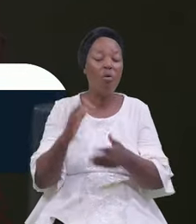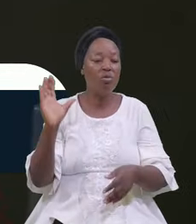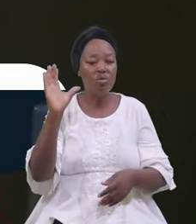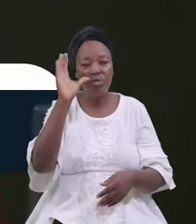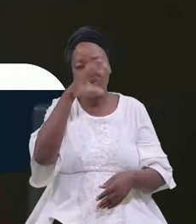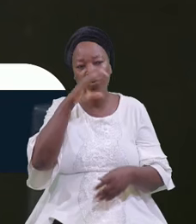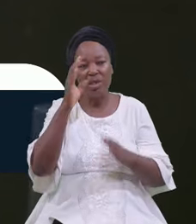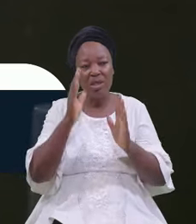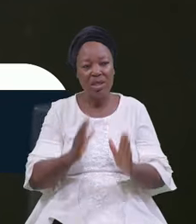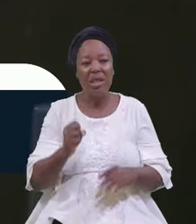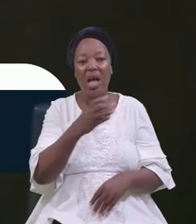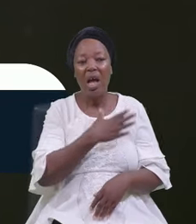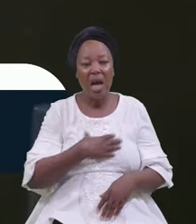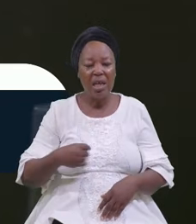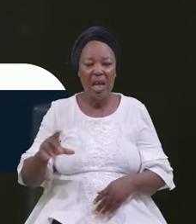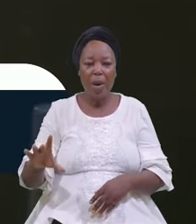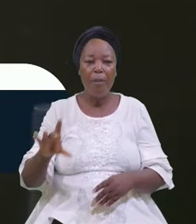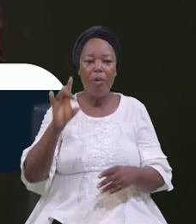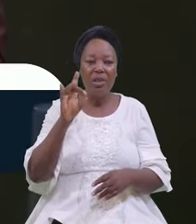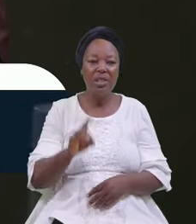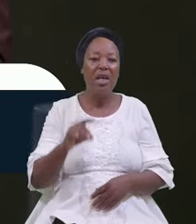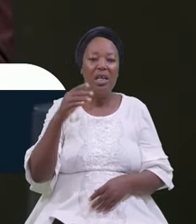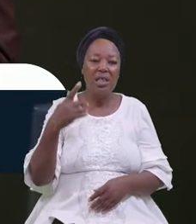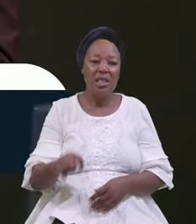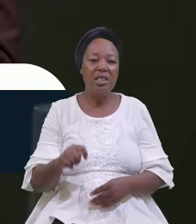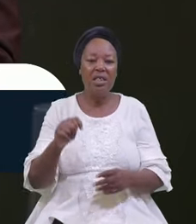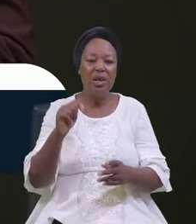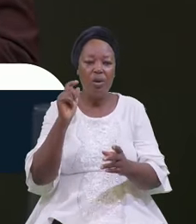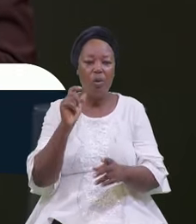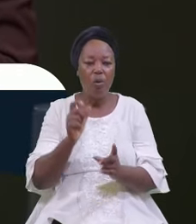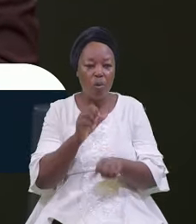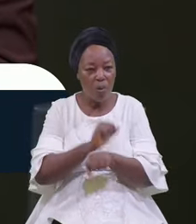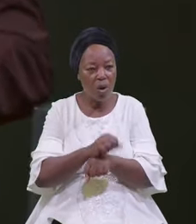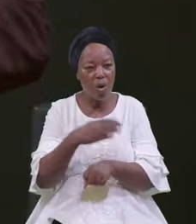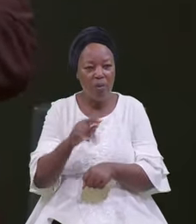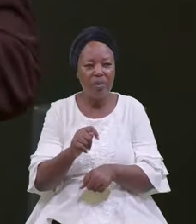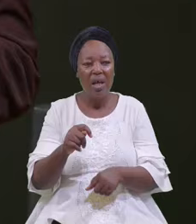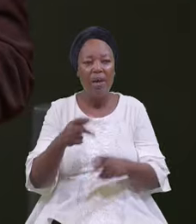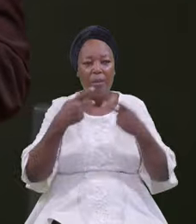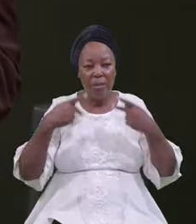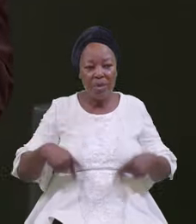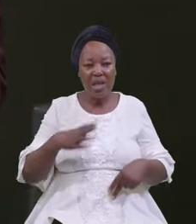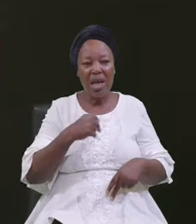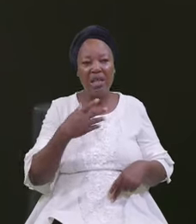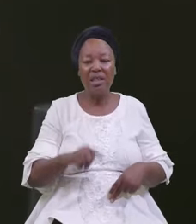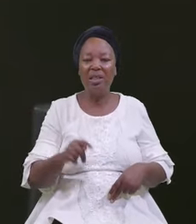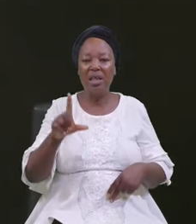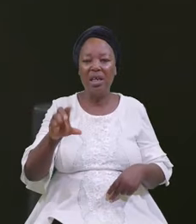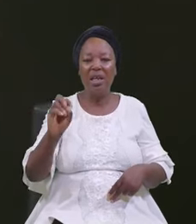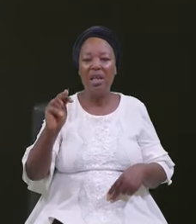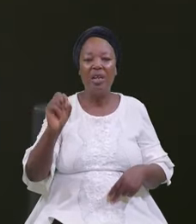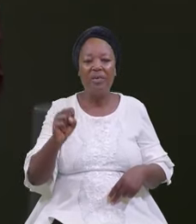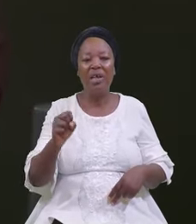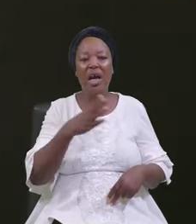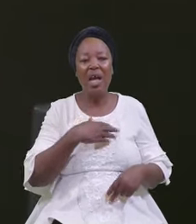and appointed the wards of the priests and the Levites, everyone in